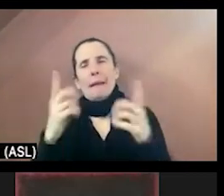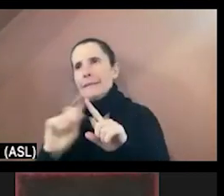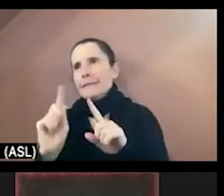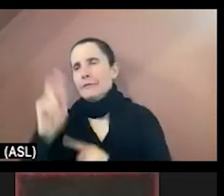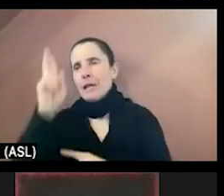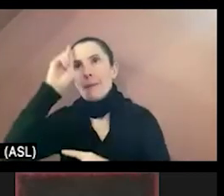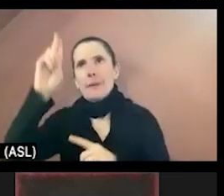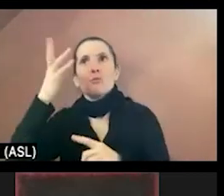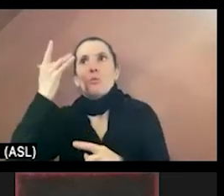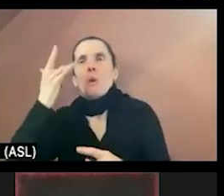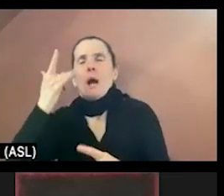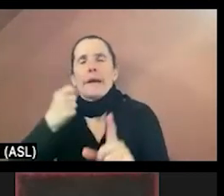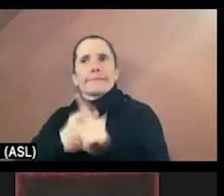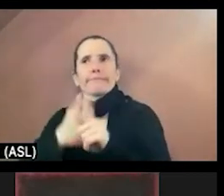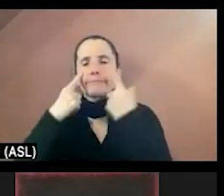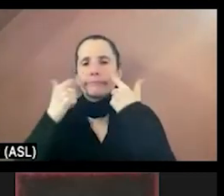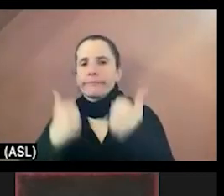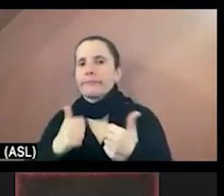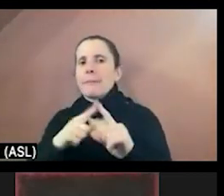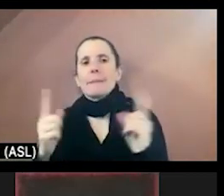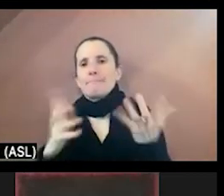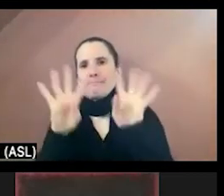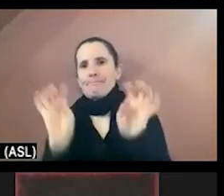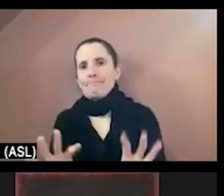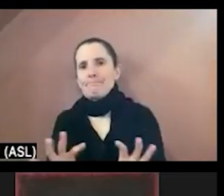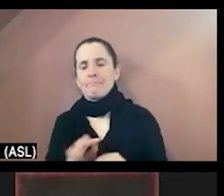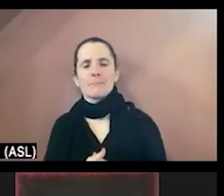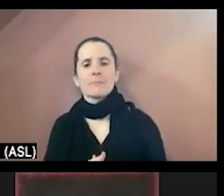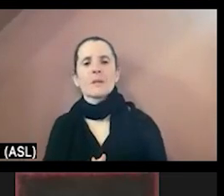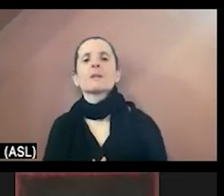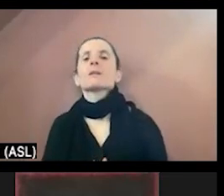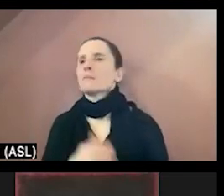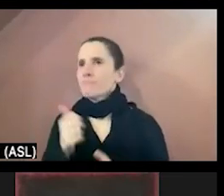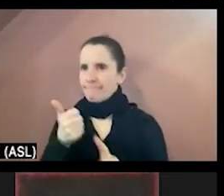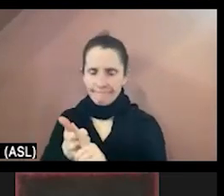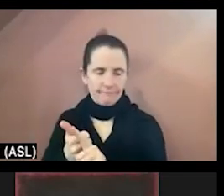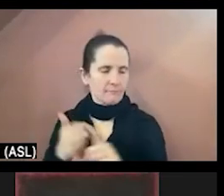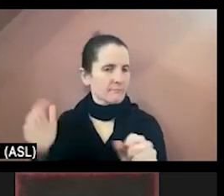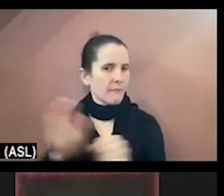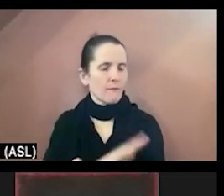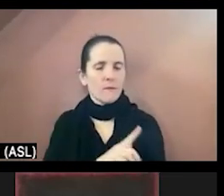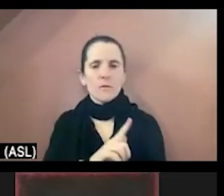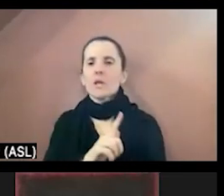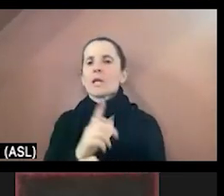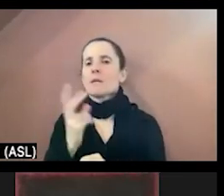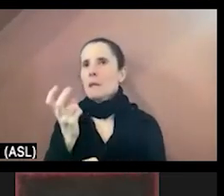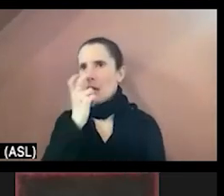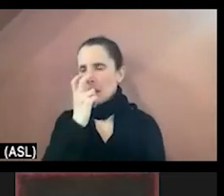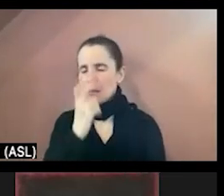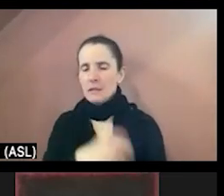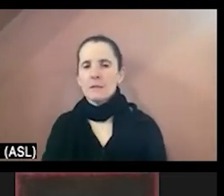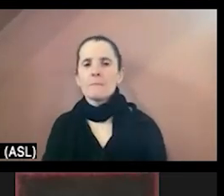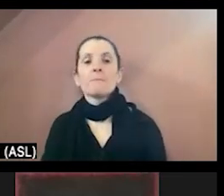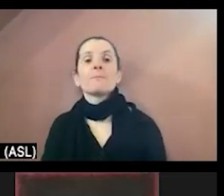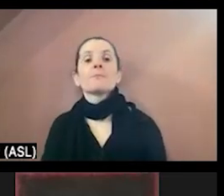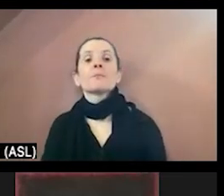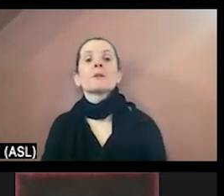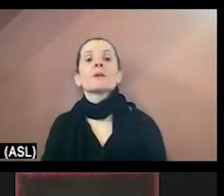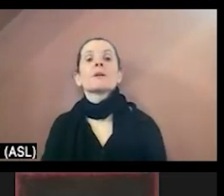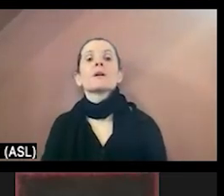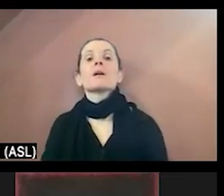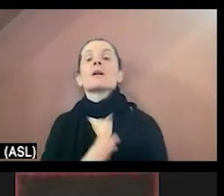but we don't know. We know that he was practically completely blind when in 1736 he